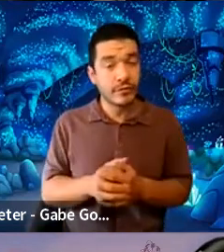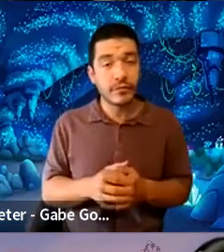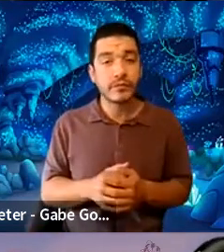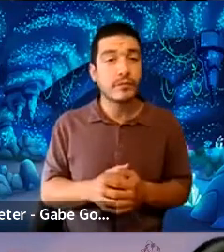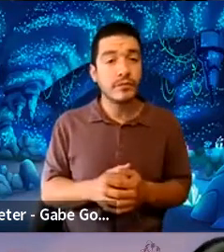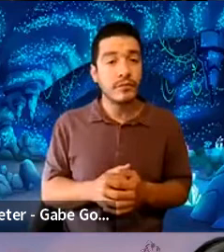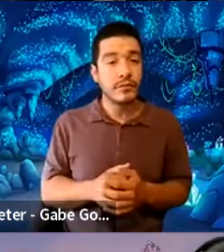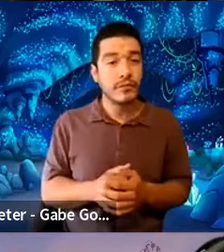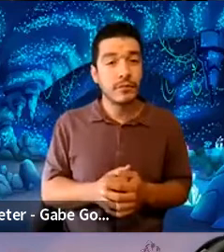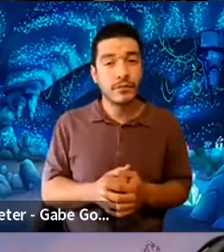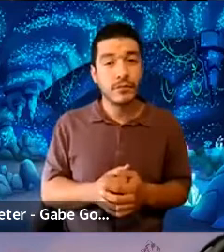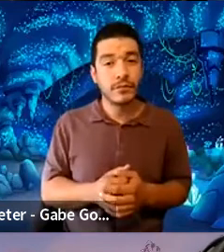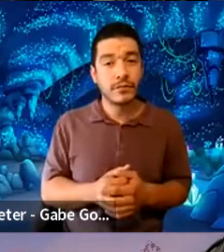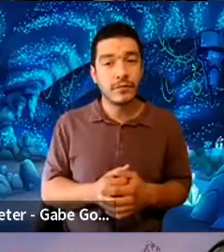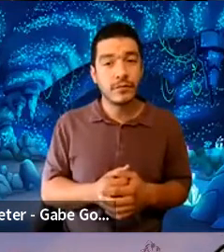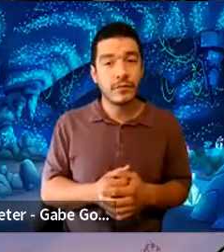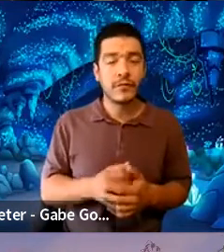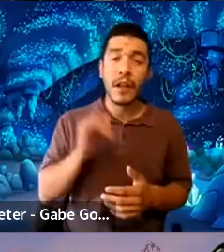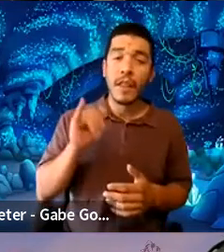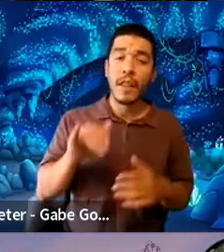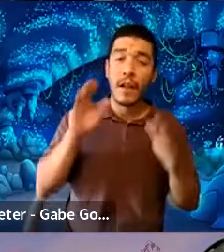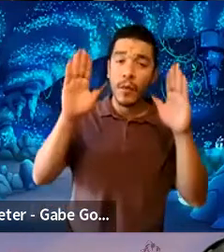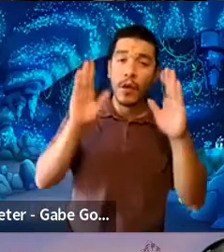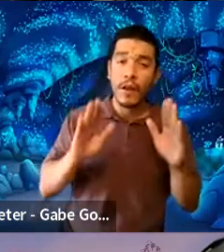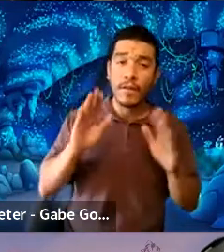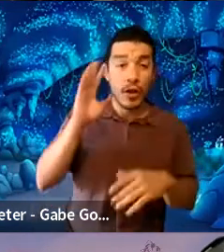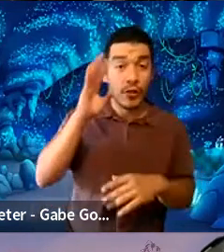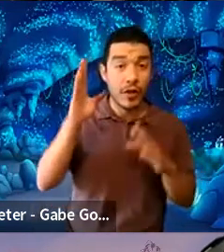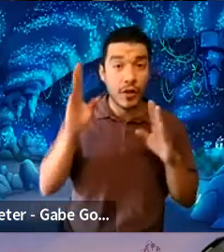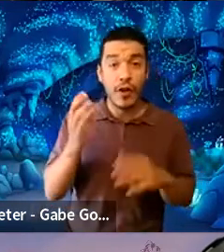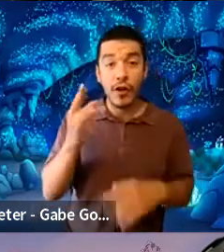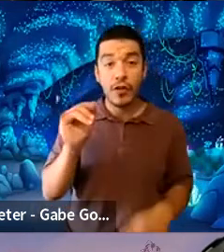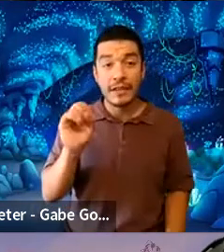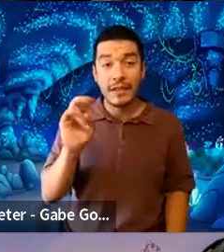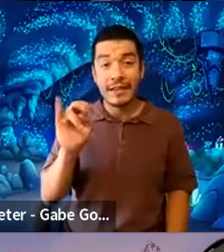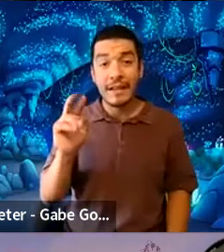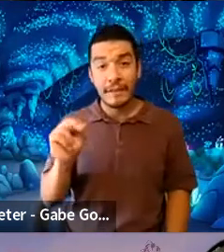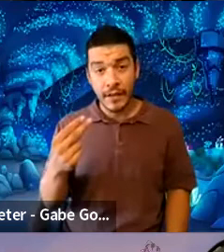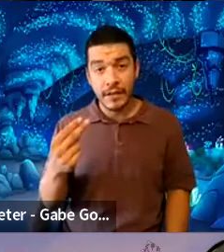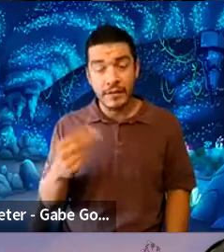And the wonderful creator, Chris Nee of Doc McStuffins, was